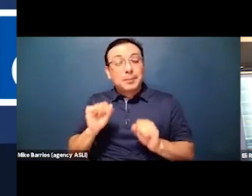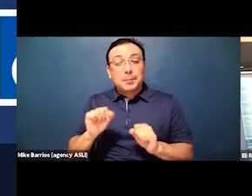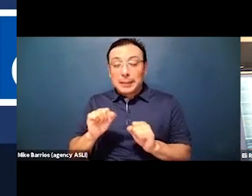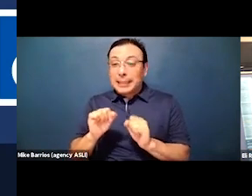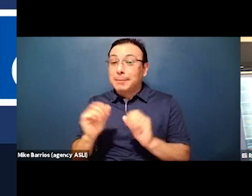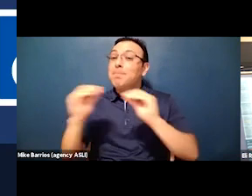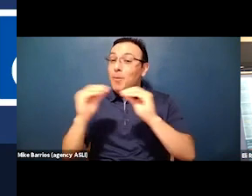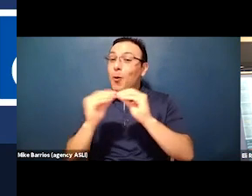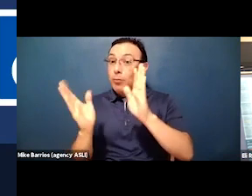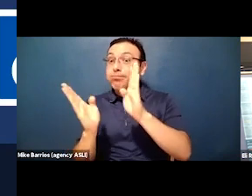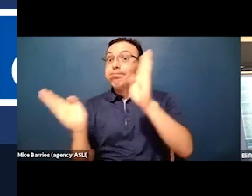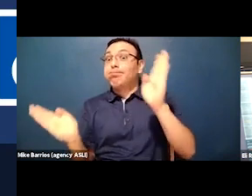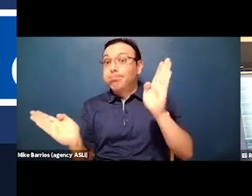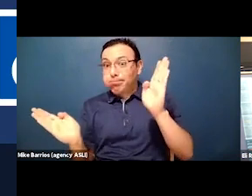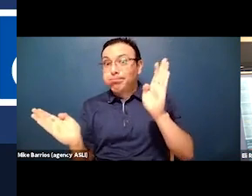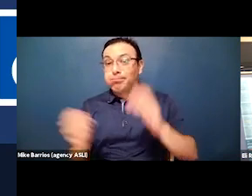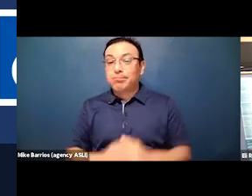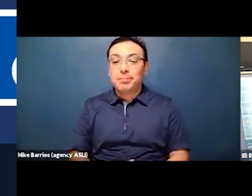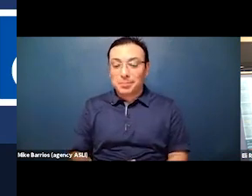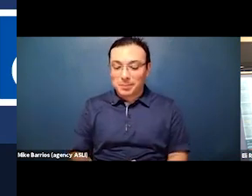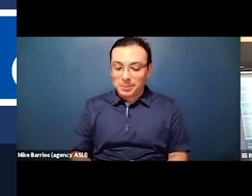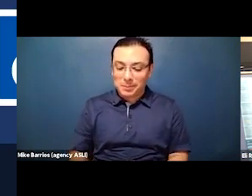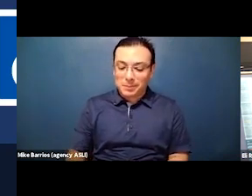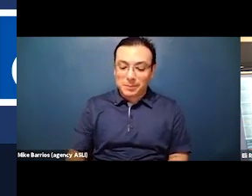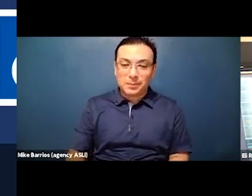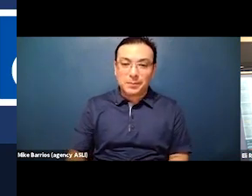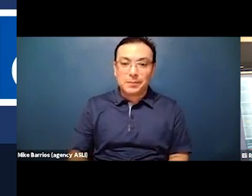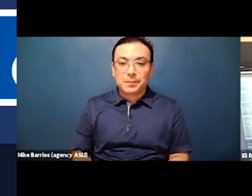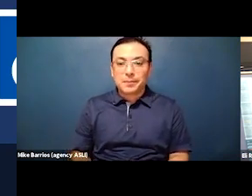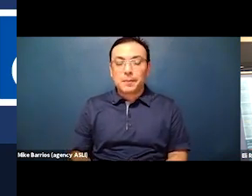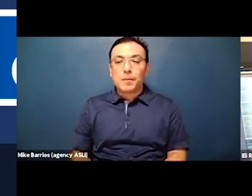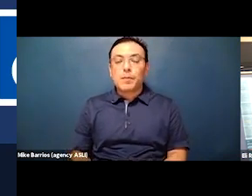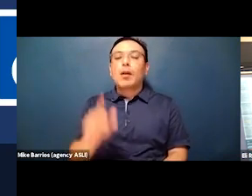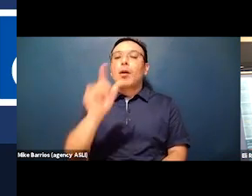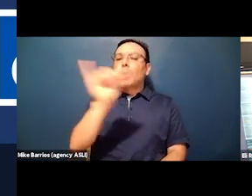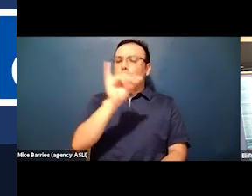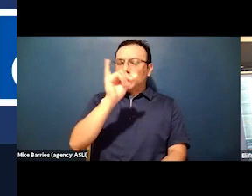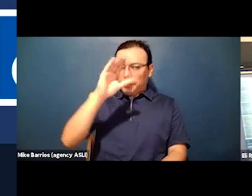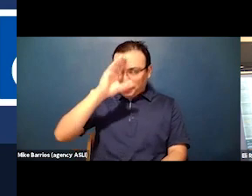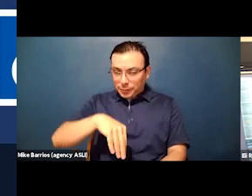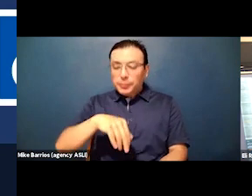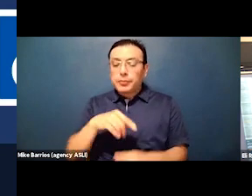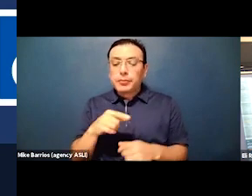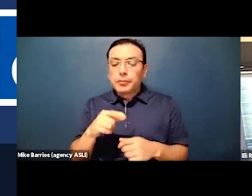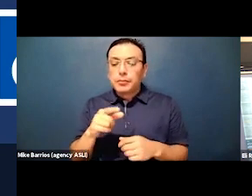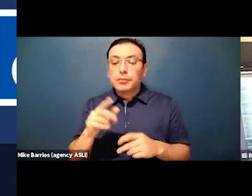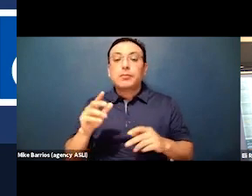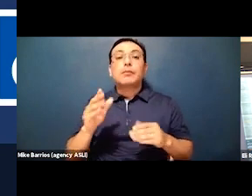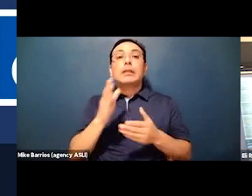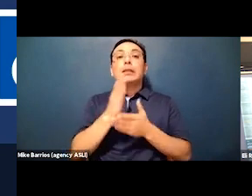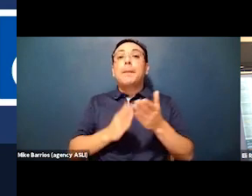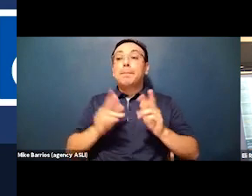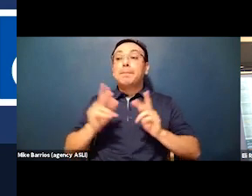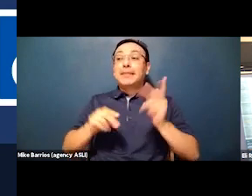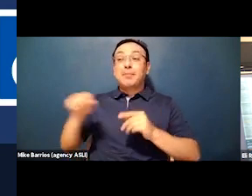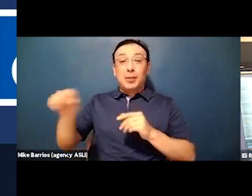Now, on the flip side of that same coin, you also have individuals that have more than one disability, right? You could have, say, a spinal cord injury,